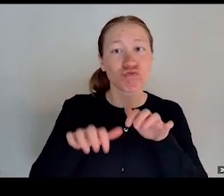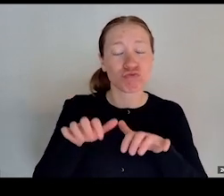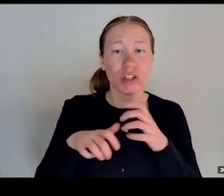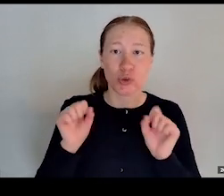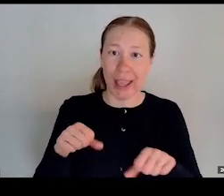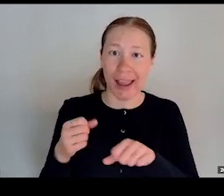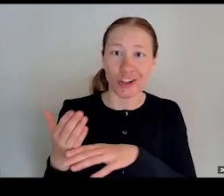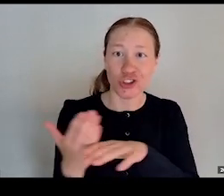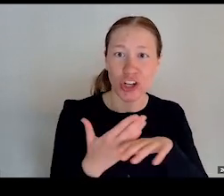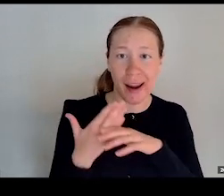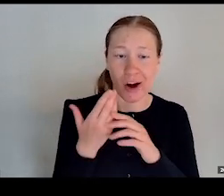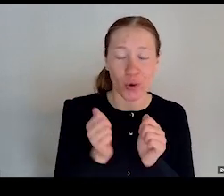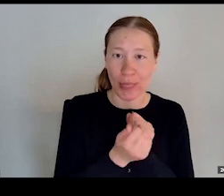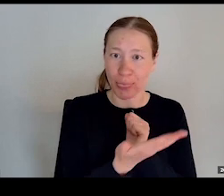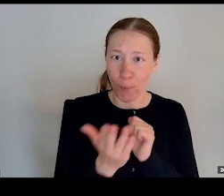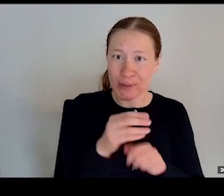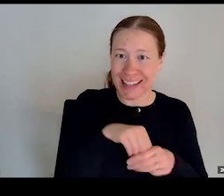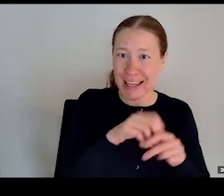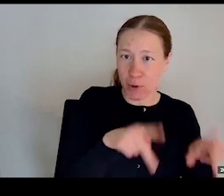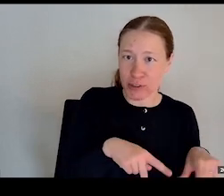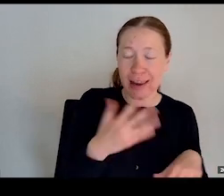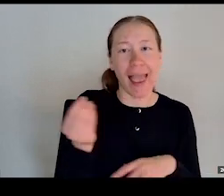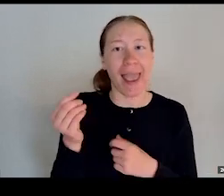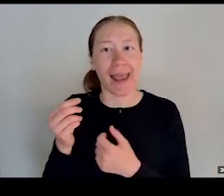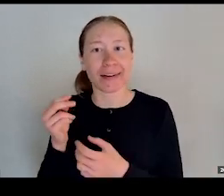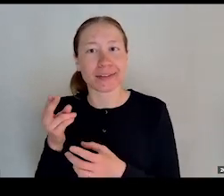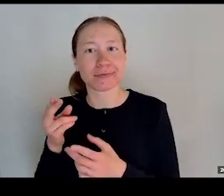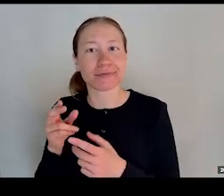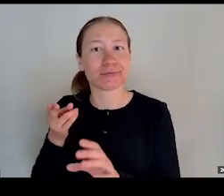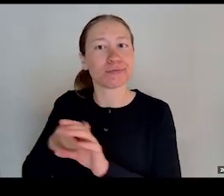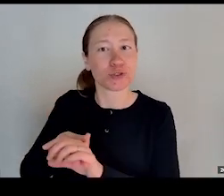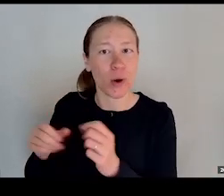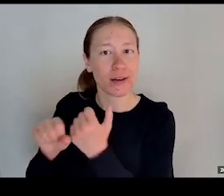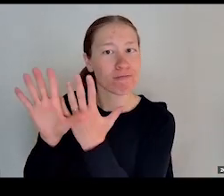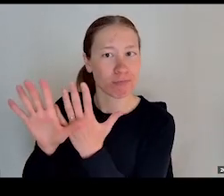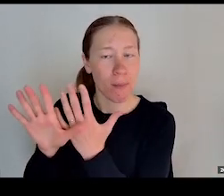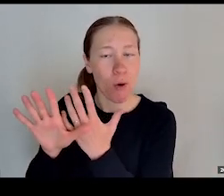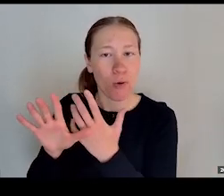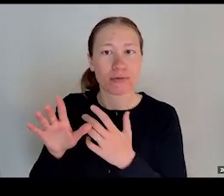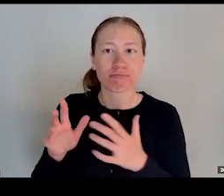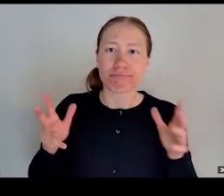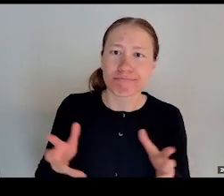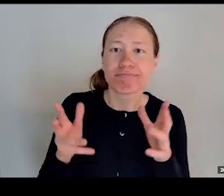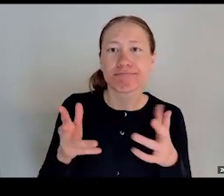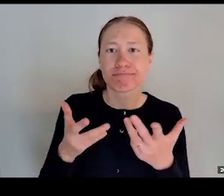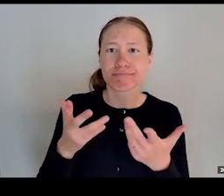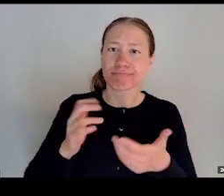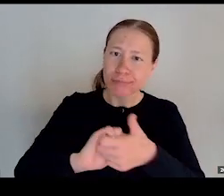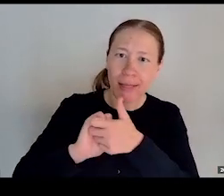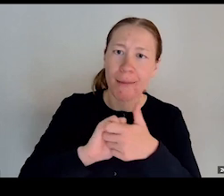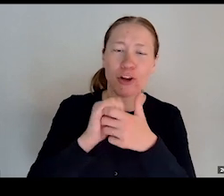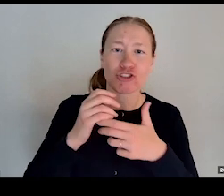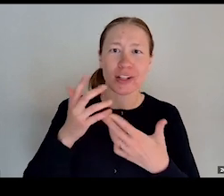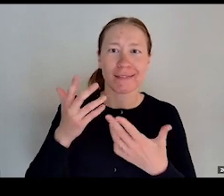and present with you, as well as the offsite participants. So it increases collaboration and accessibility to make sure everyone